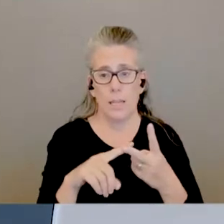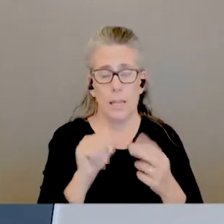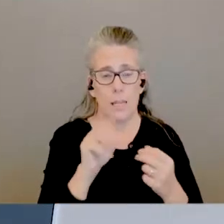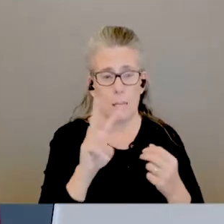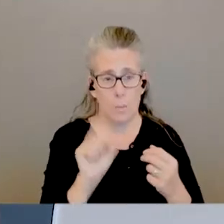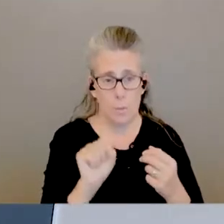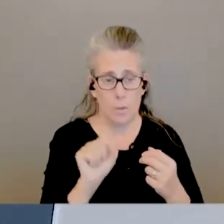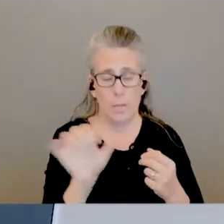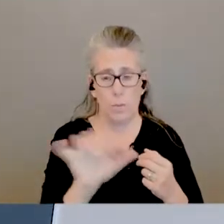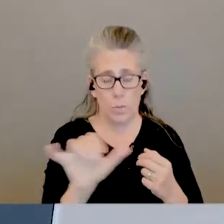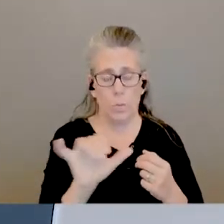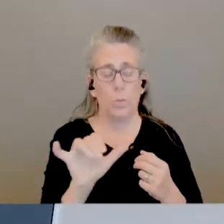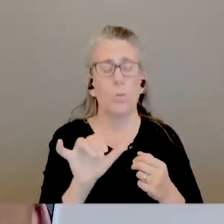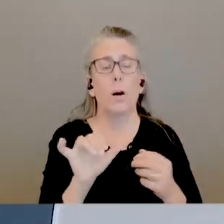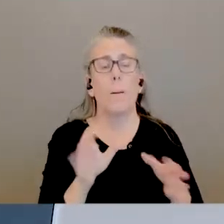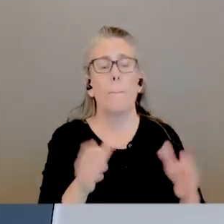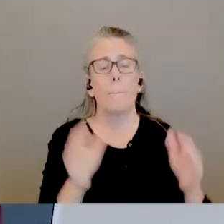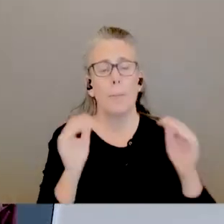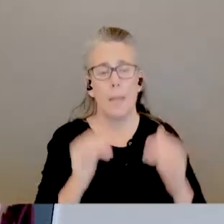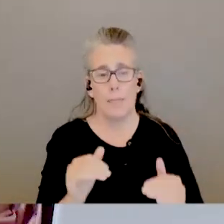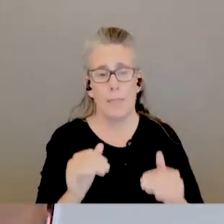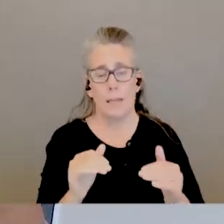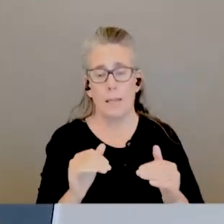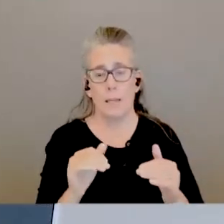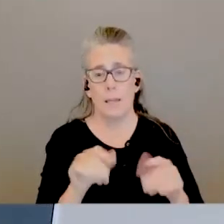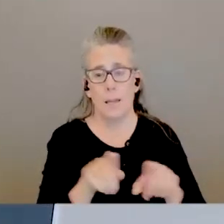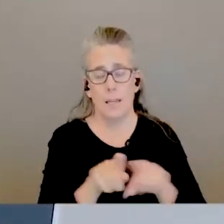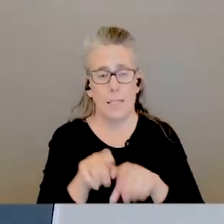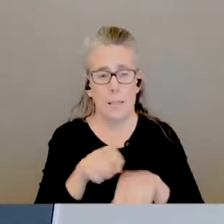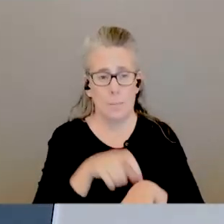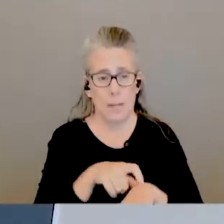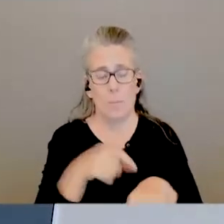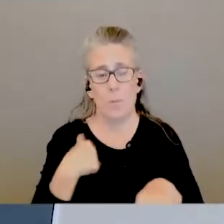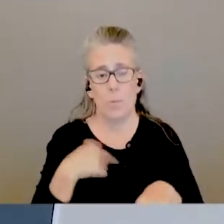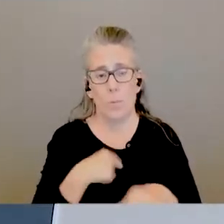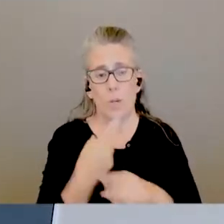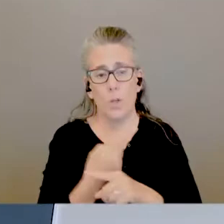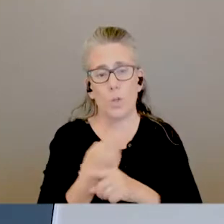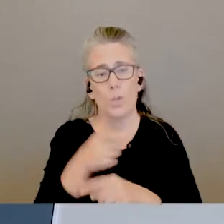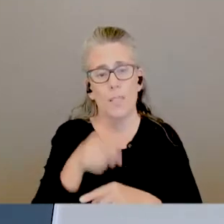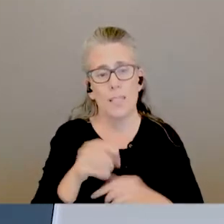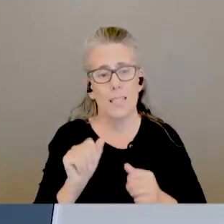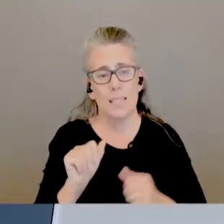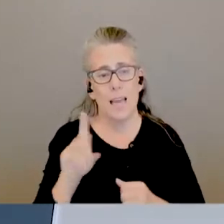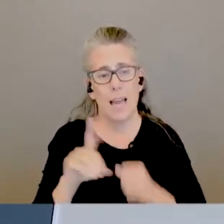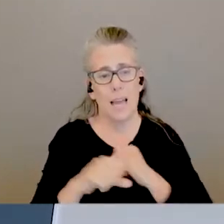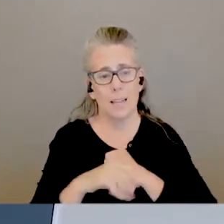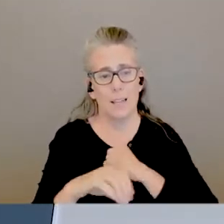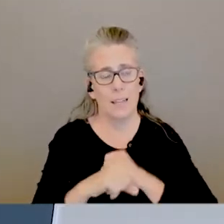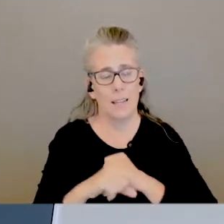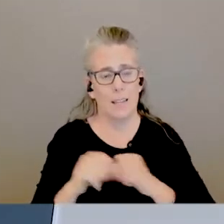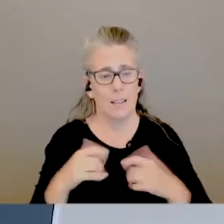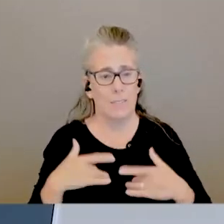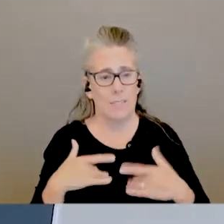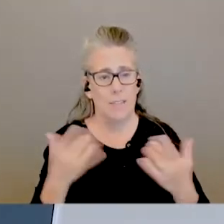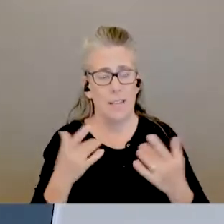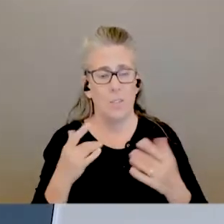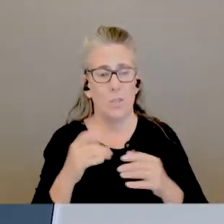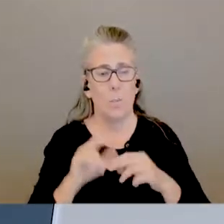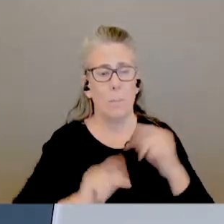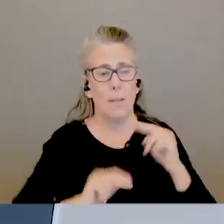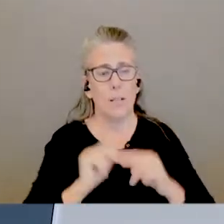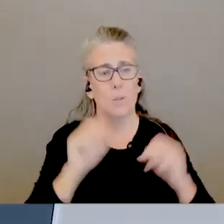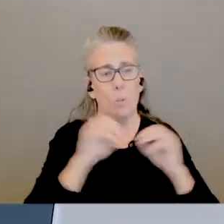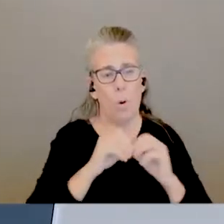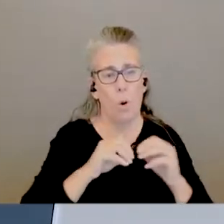that. But at the same time, we use these ad events to also build sophisticated machine learning models so that we can